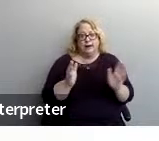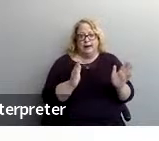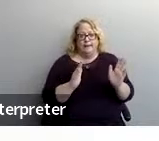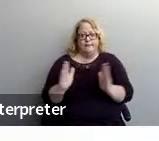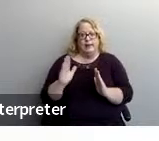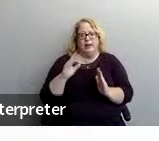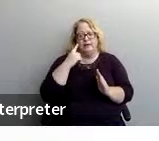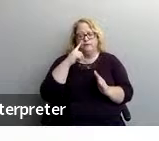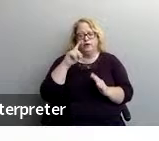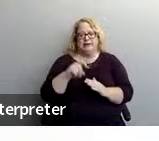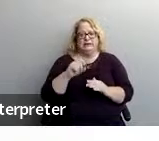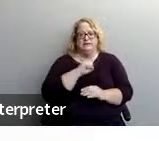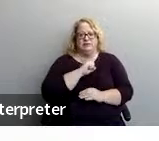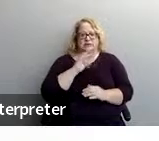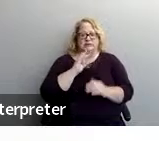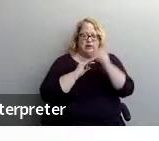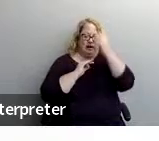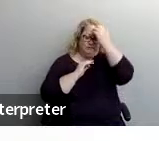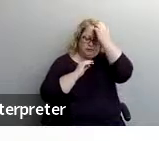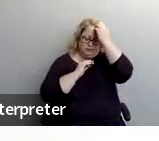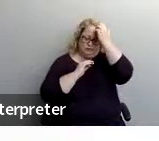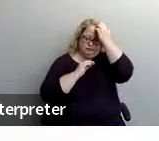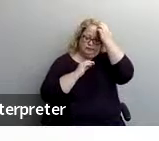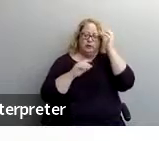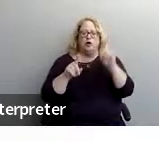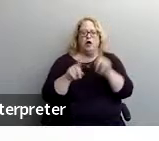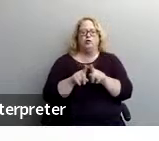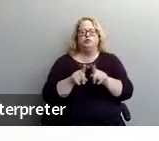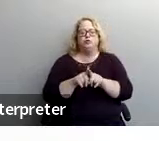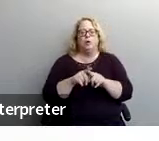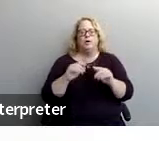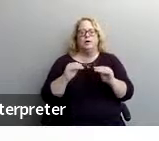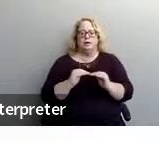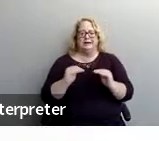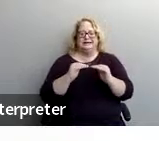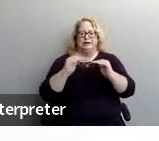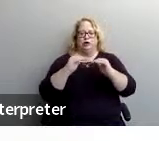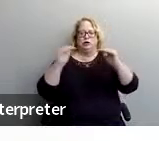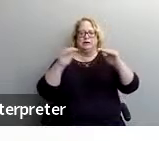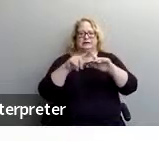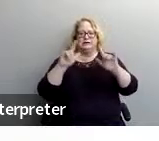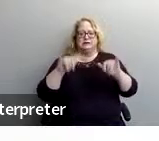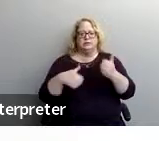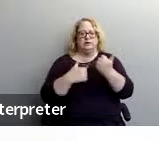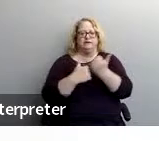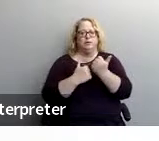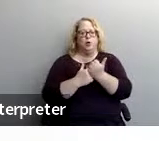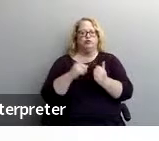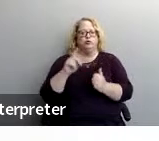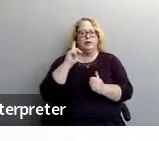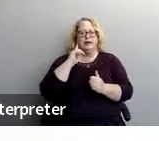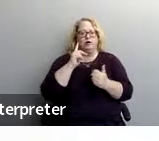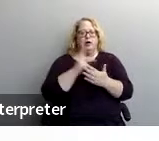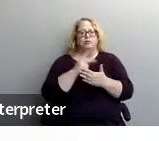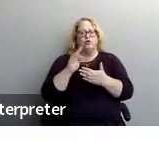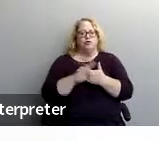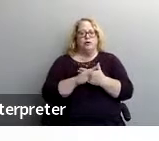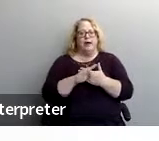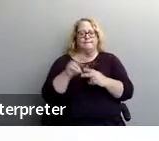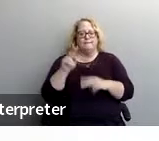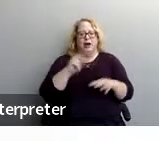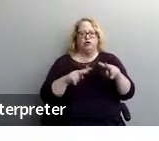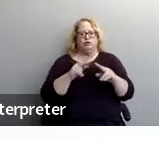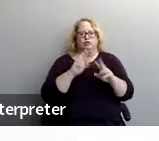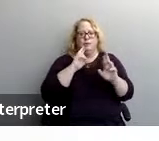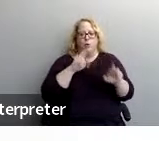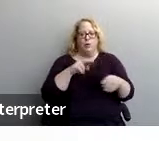planning for the needs of our staff. Also, multi-tiered systems of support, which you'll be hearing a program monitoring report in just a few